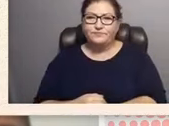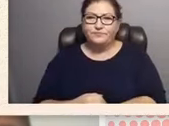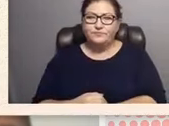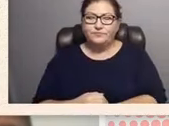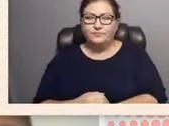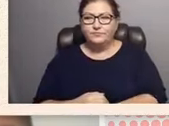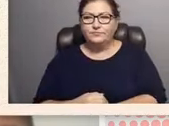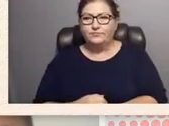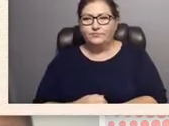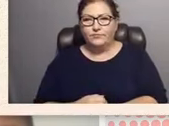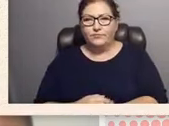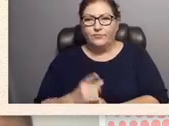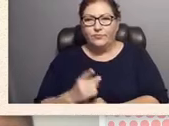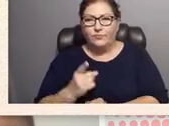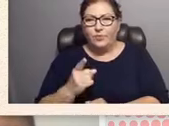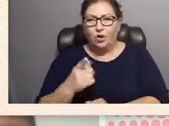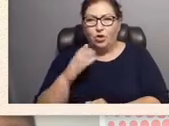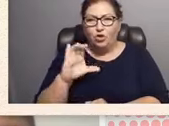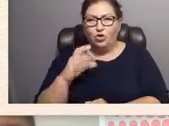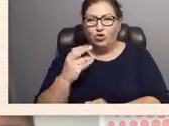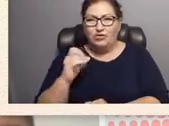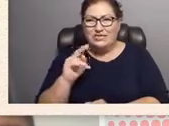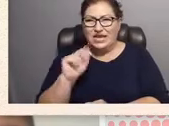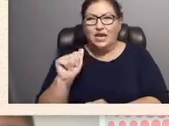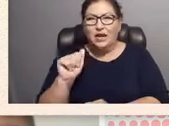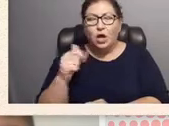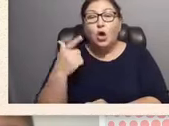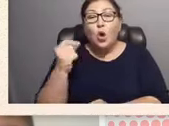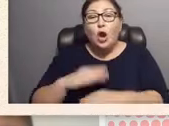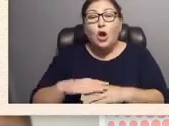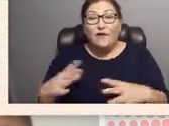Going on vacations with them.